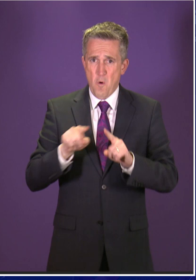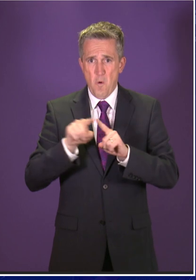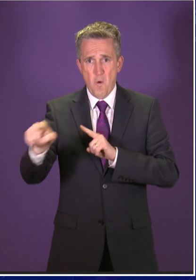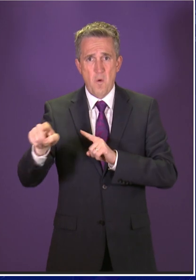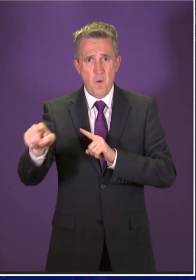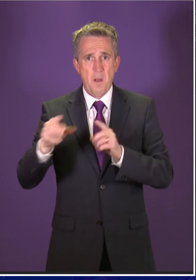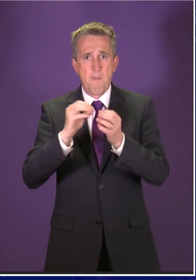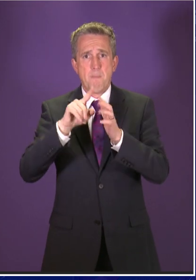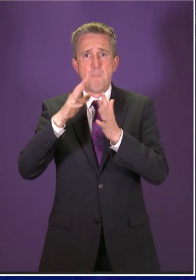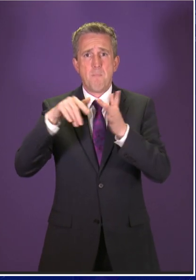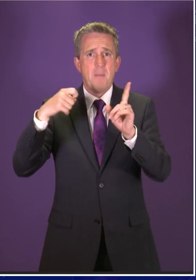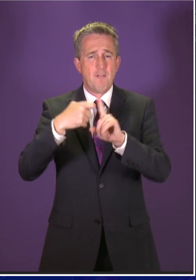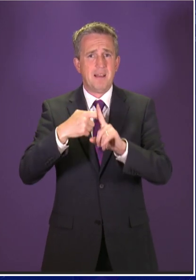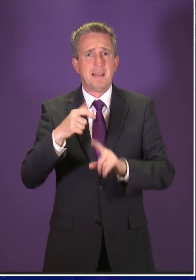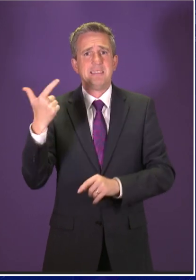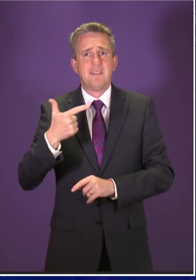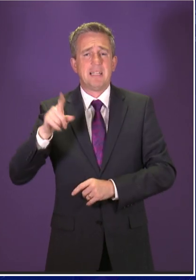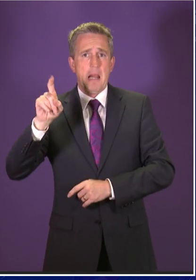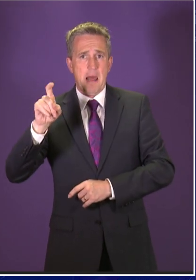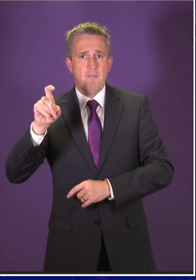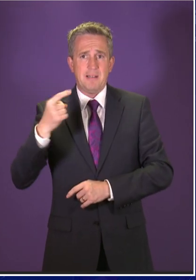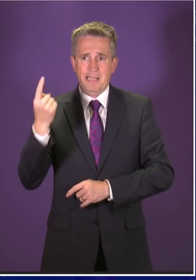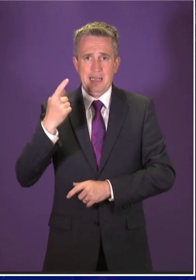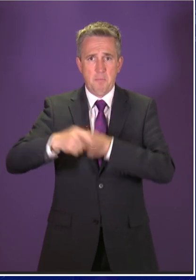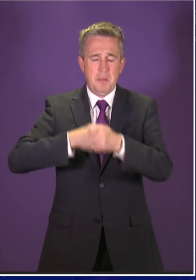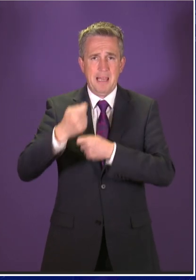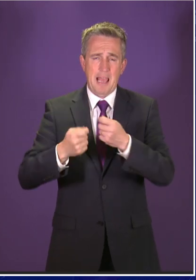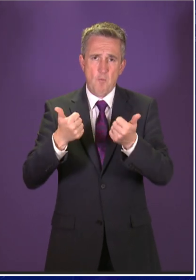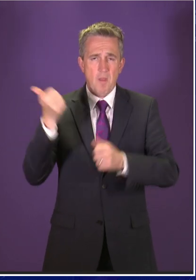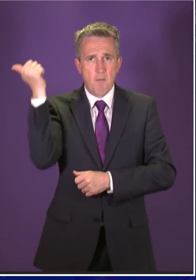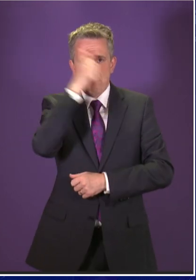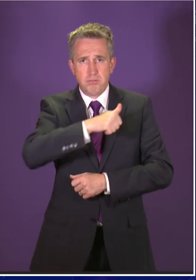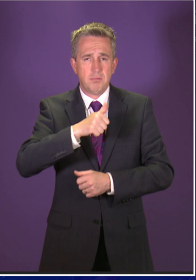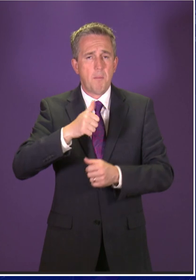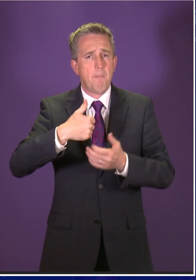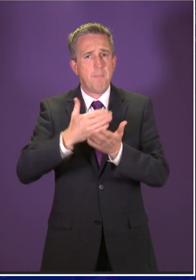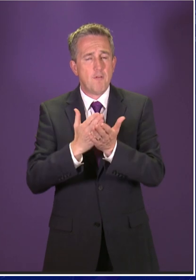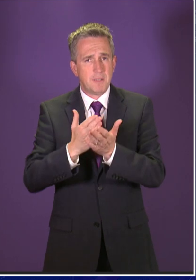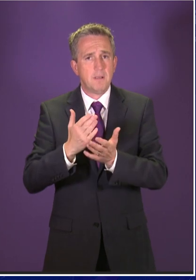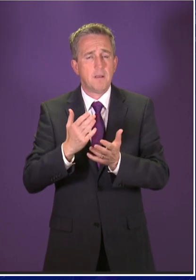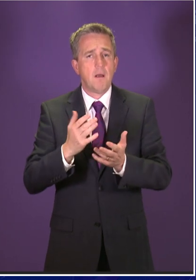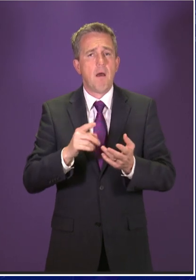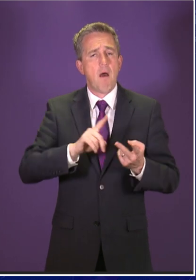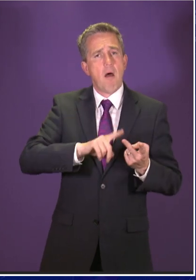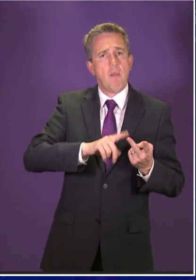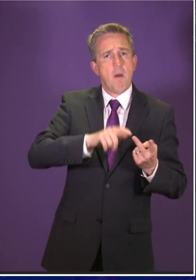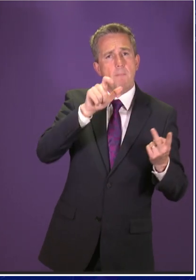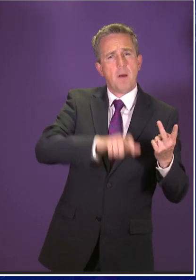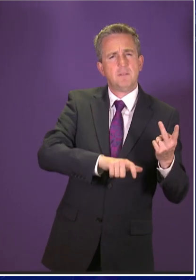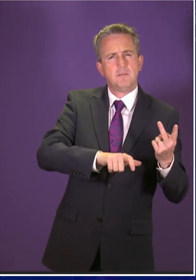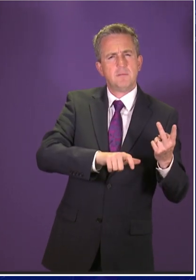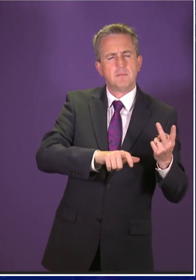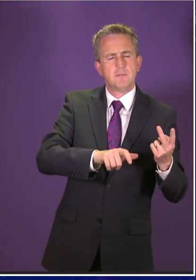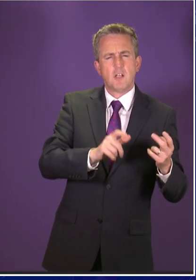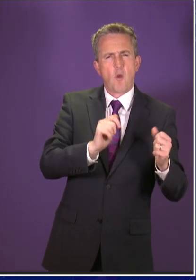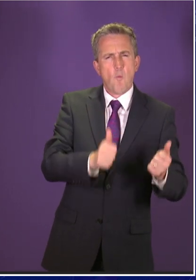in Berwickshire in 1711 and went on to become one of the great minds and thinkers of the Enlightenment. But on the other side was a less well-known